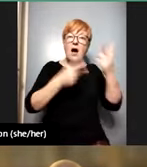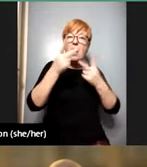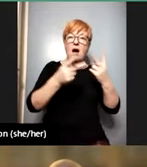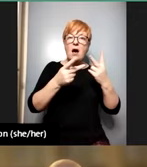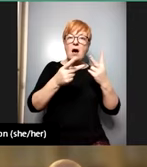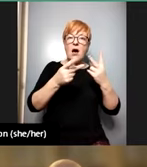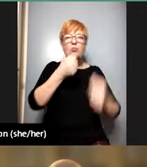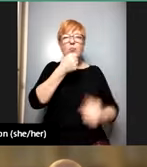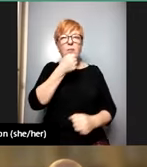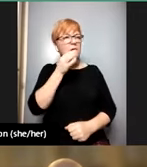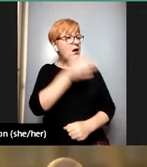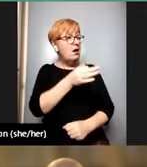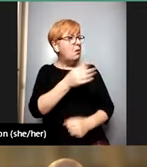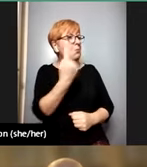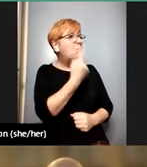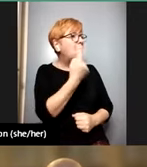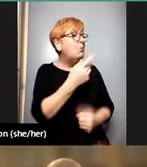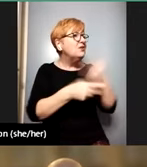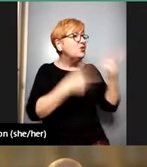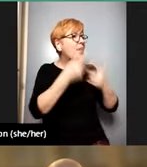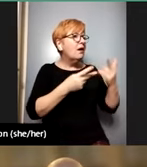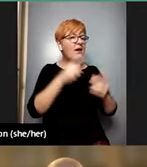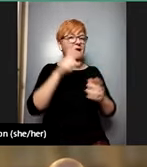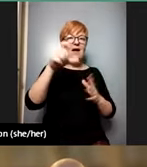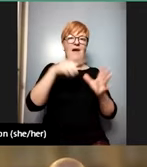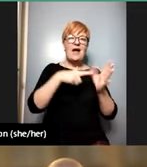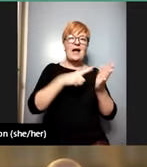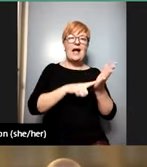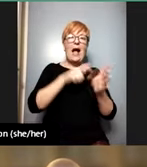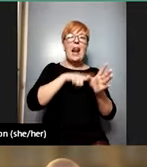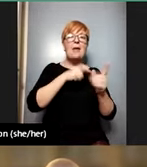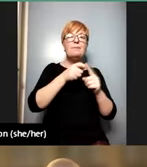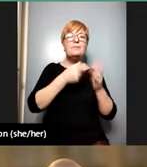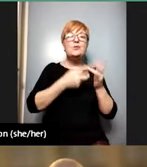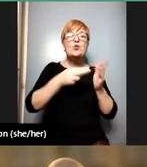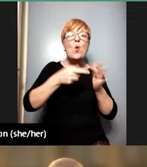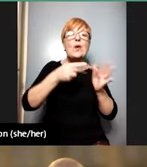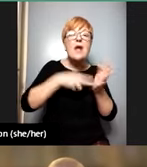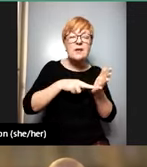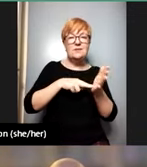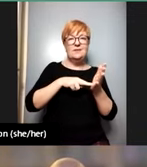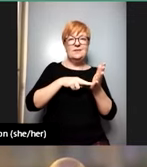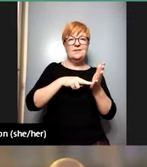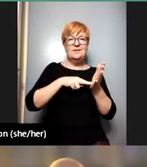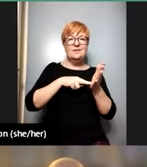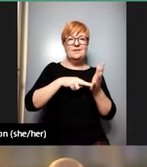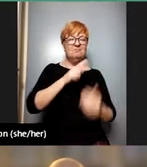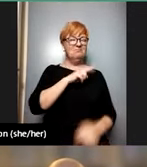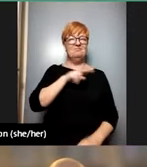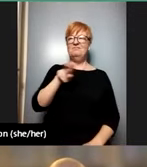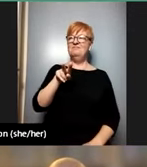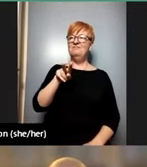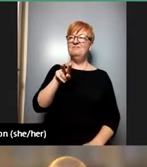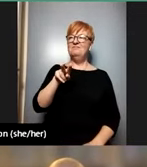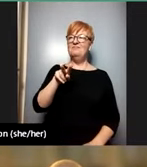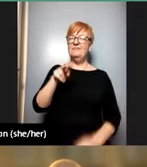song. The Calypsonian emerges to face the mic and camera eye. He wears a wide-brimmed